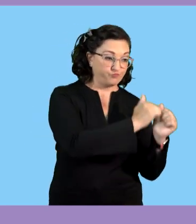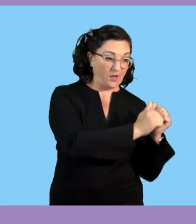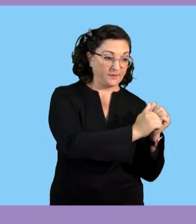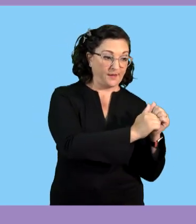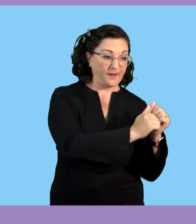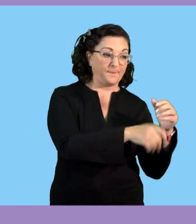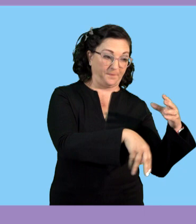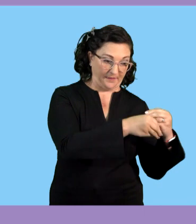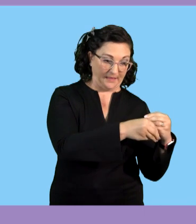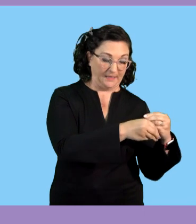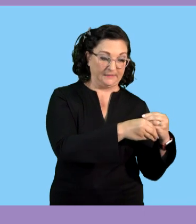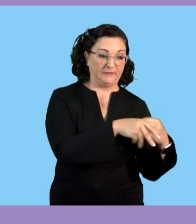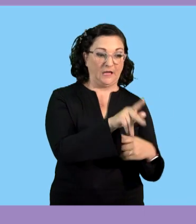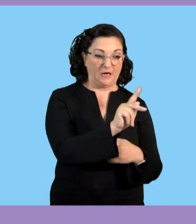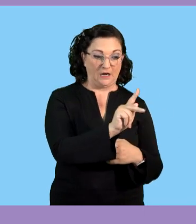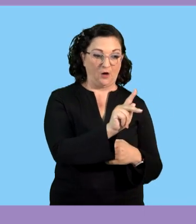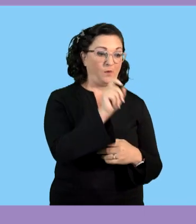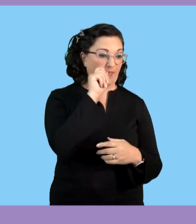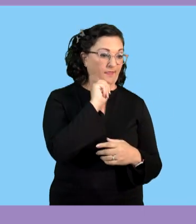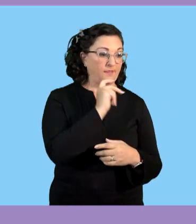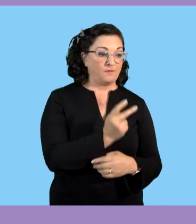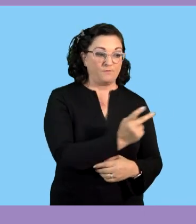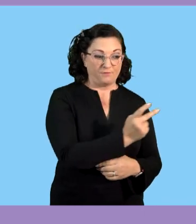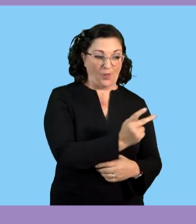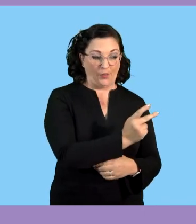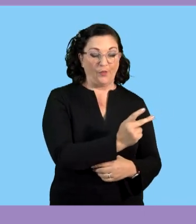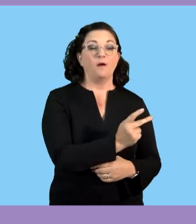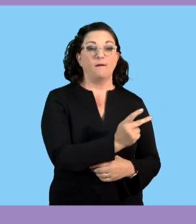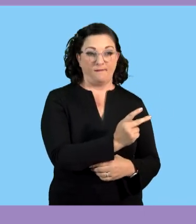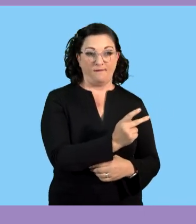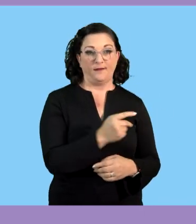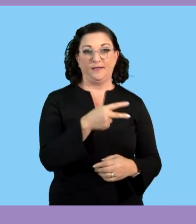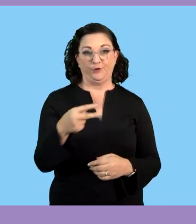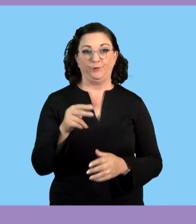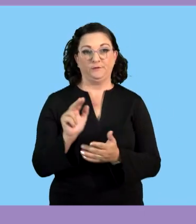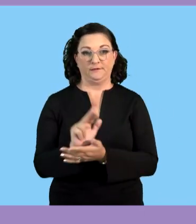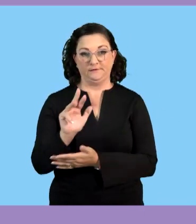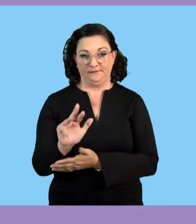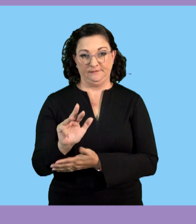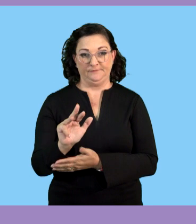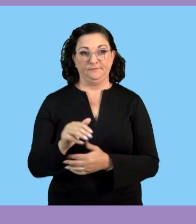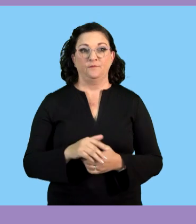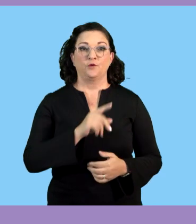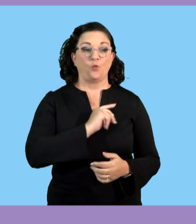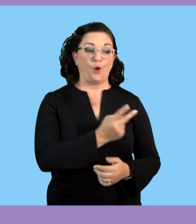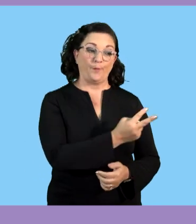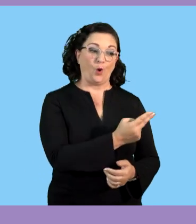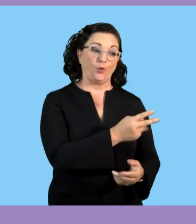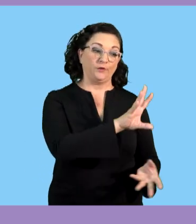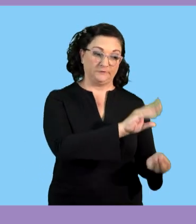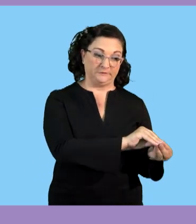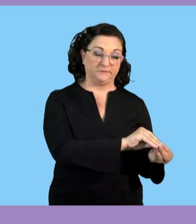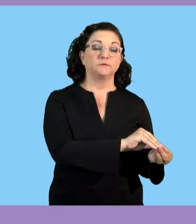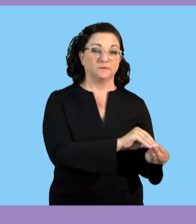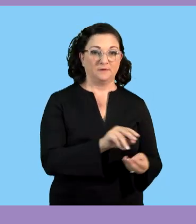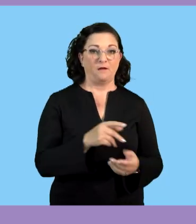age plus Karabo's age is going to be equals to 19, because the sum of their ages